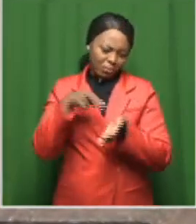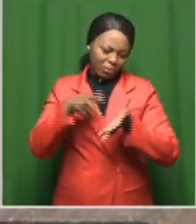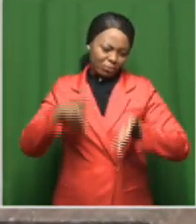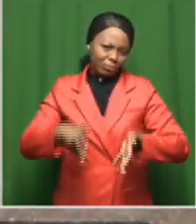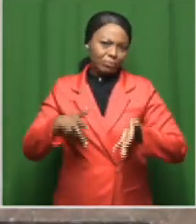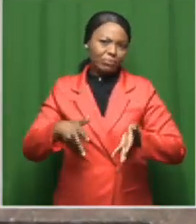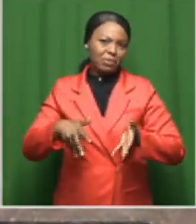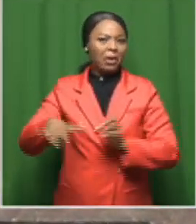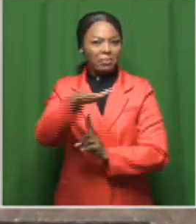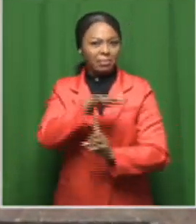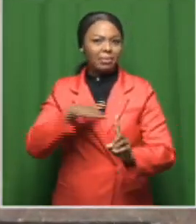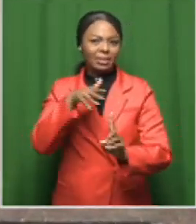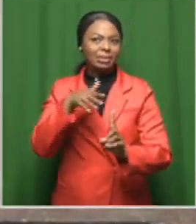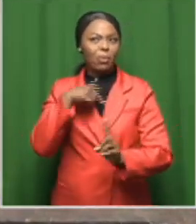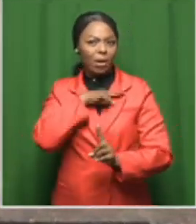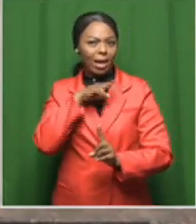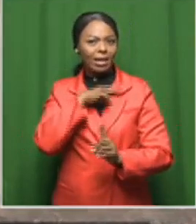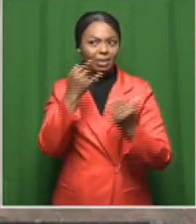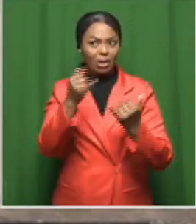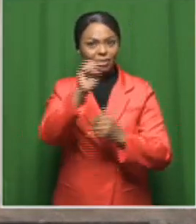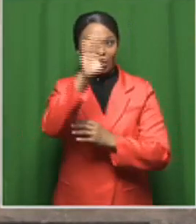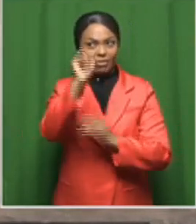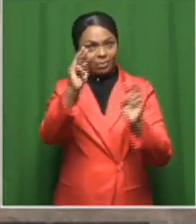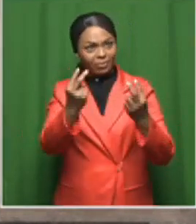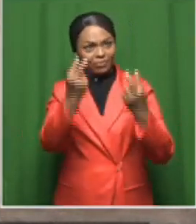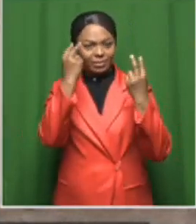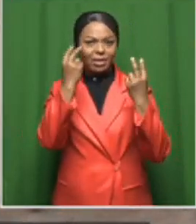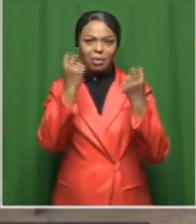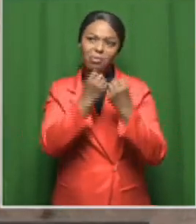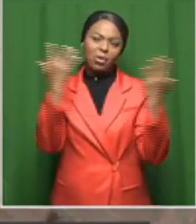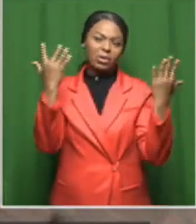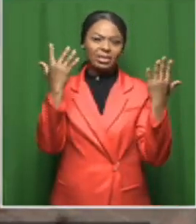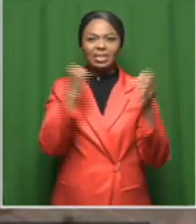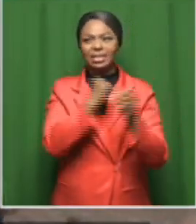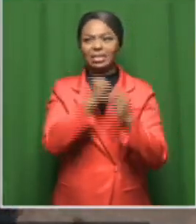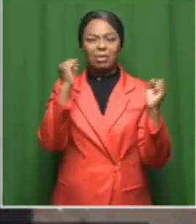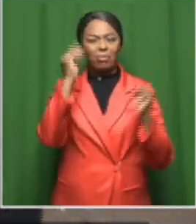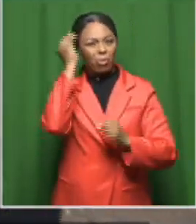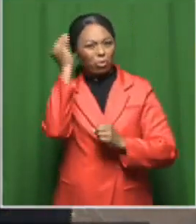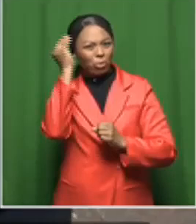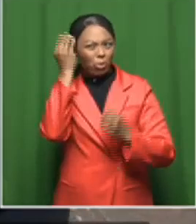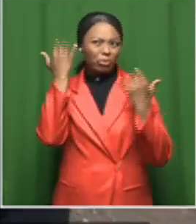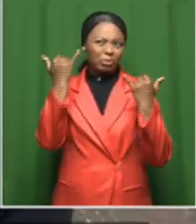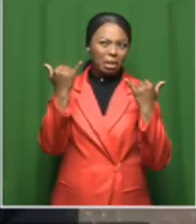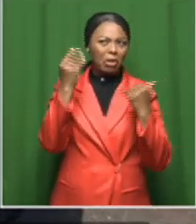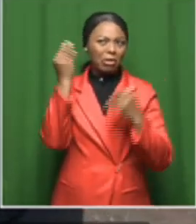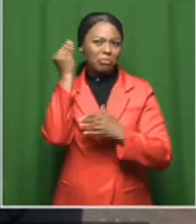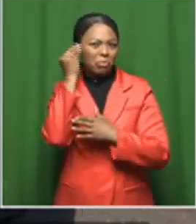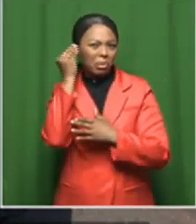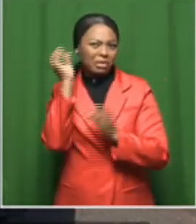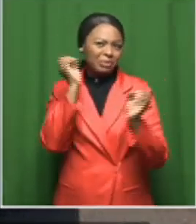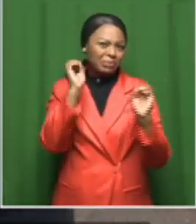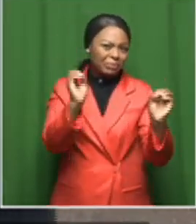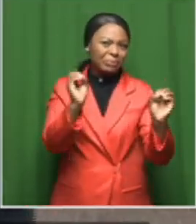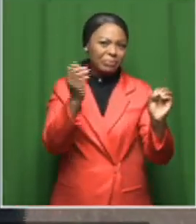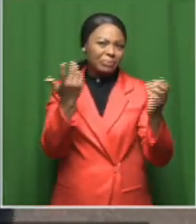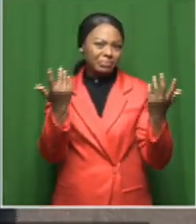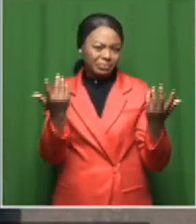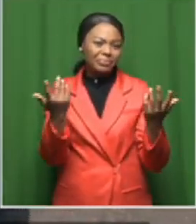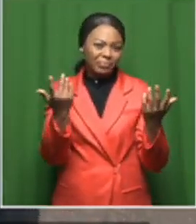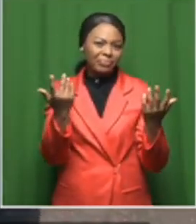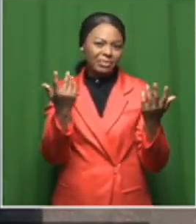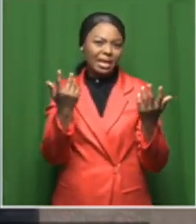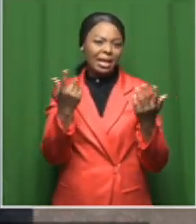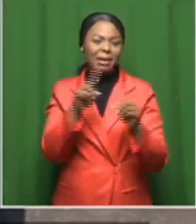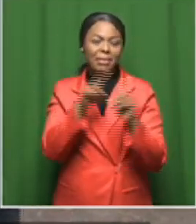because I think South Africans perhaps don't take advantage enough of the Karoo, where you have such beauty and there is magic inside